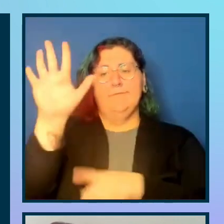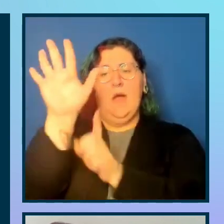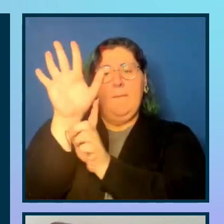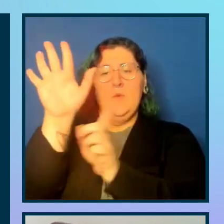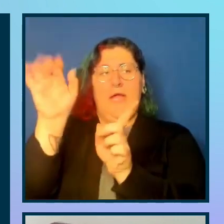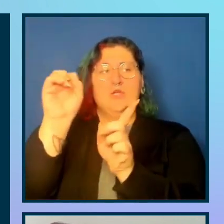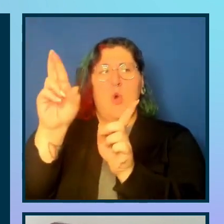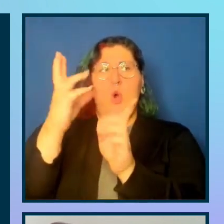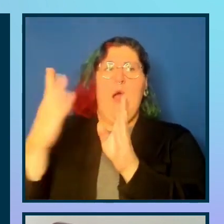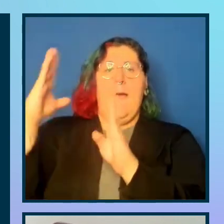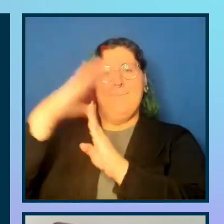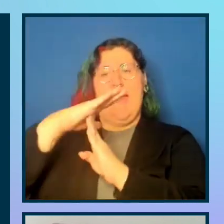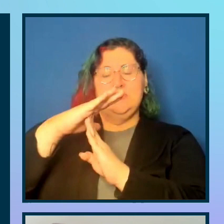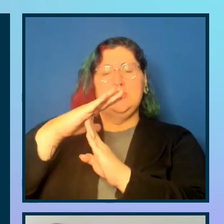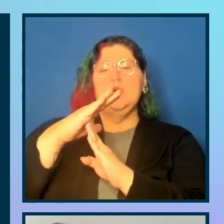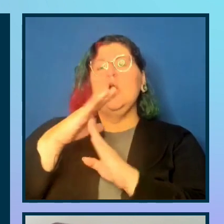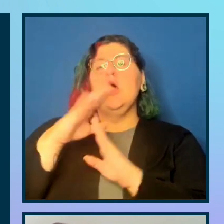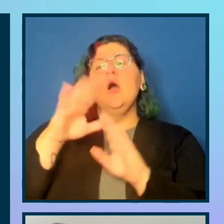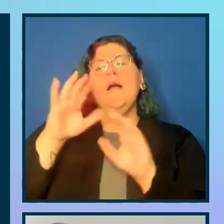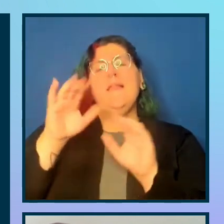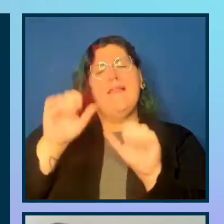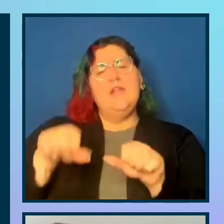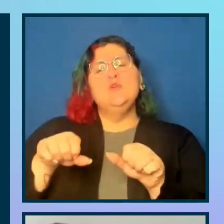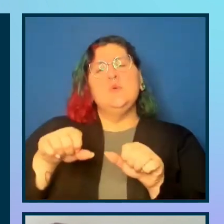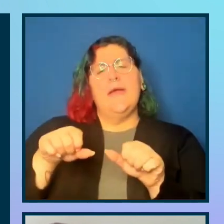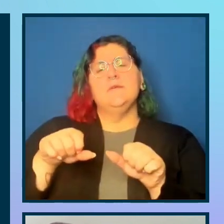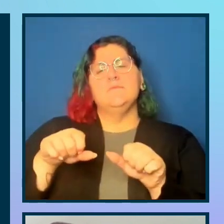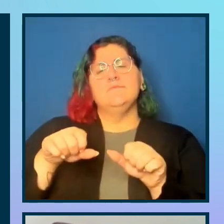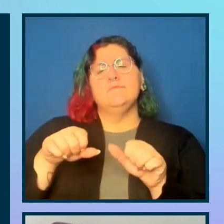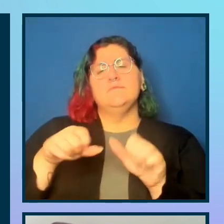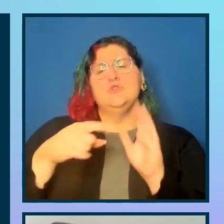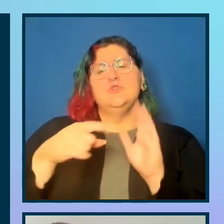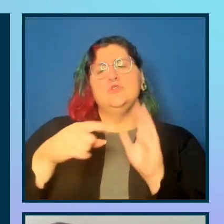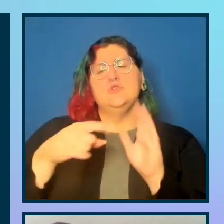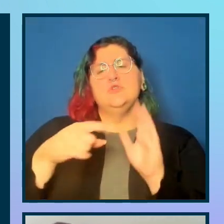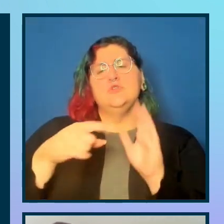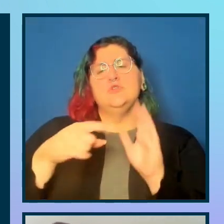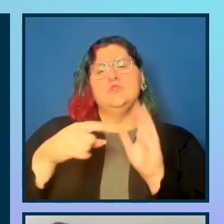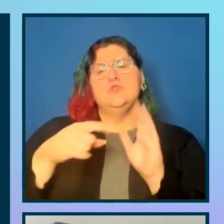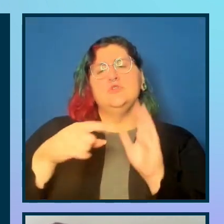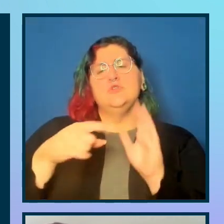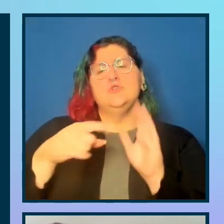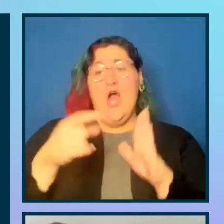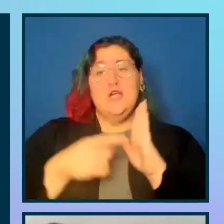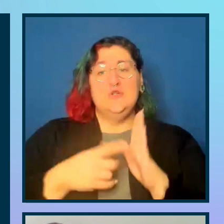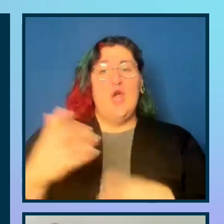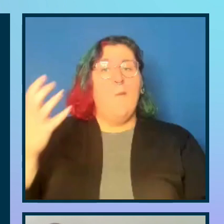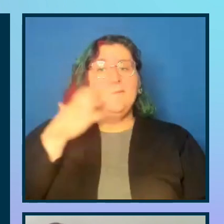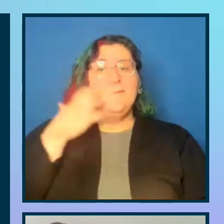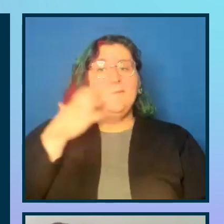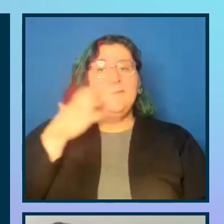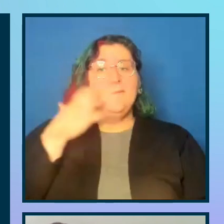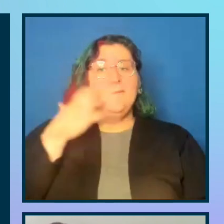then we show that dropdown. But otherwise, we just show bolded text next to the current branch. Zooming in